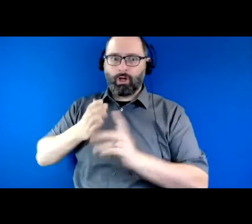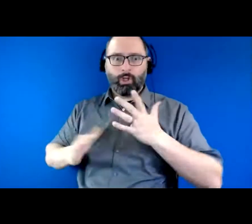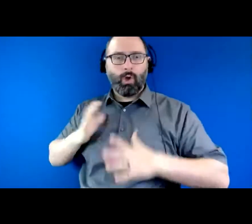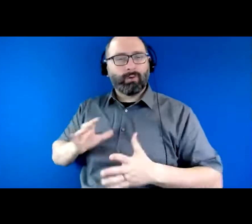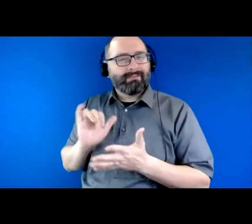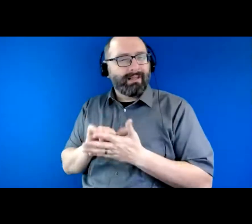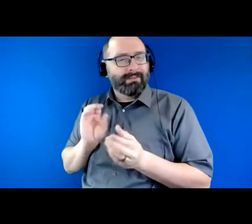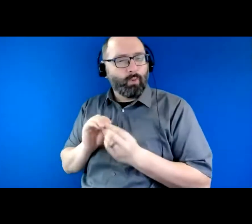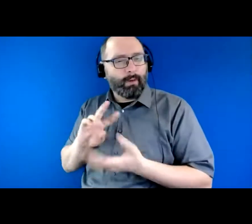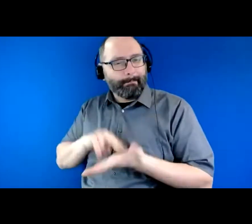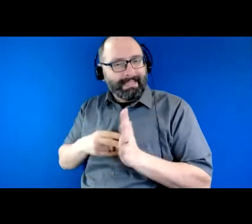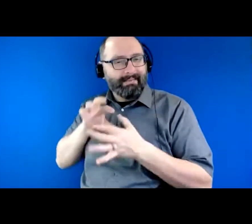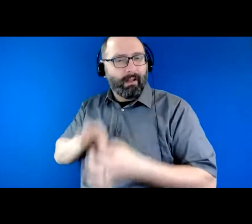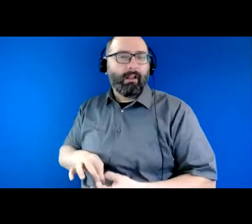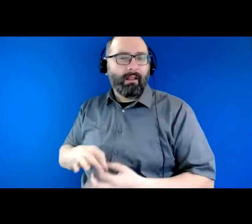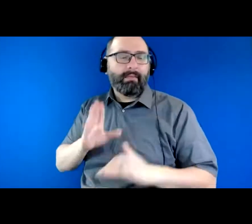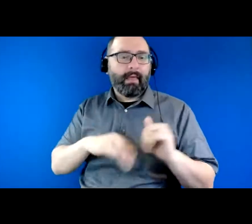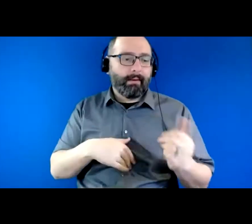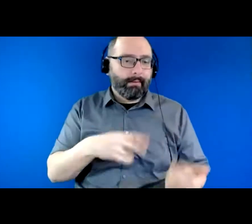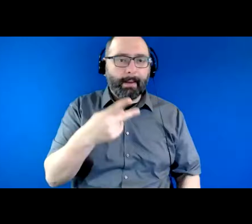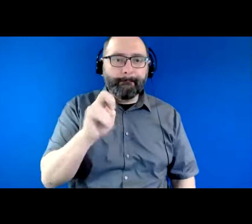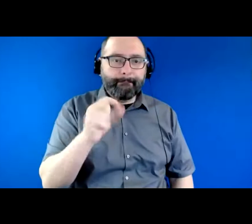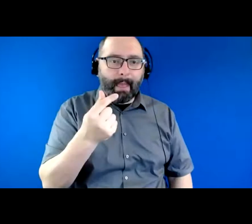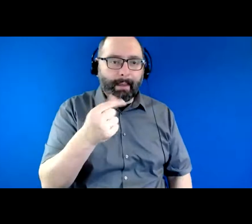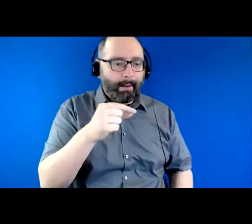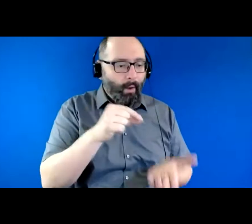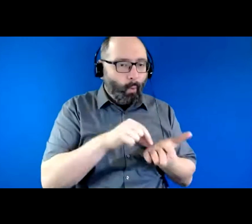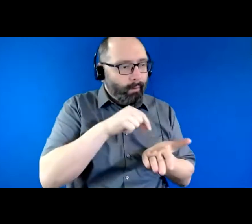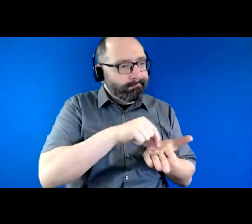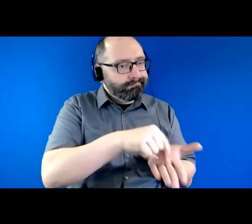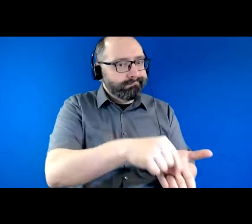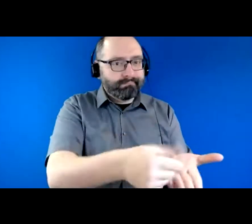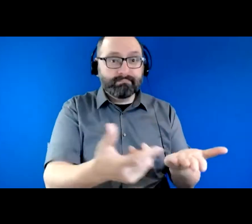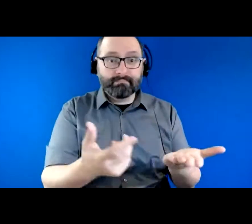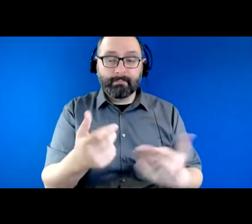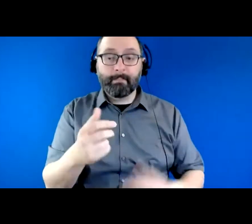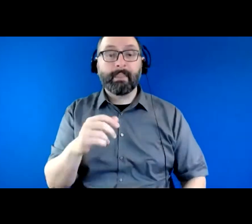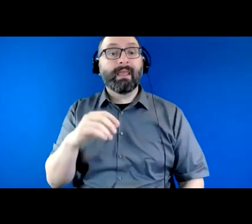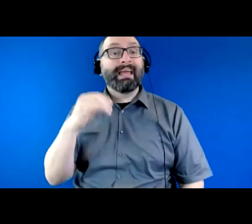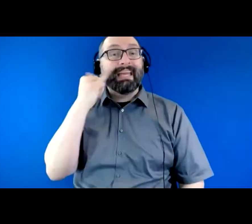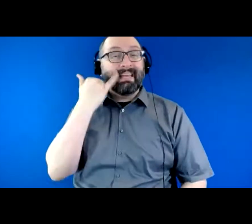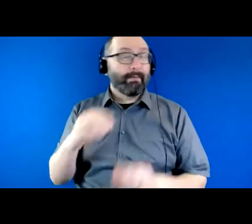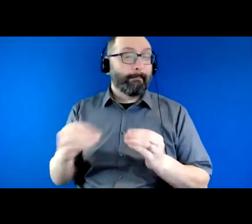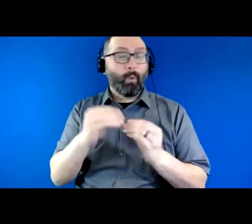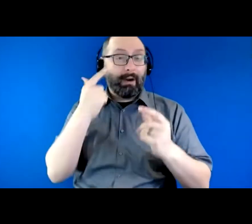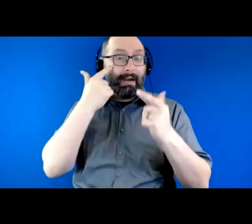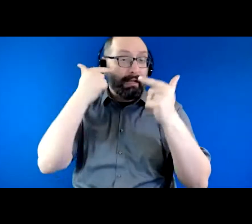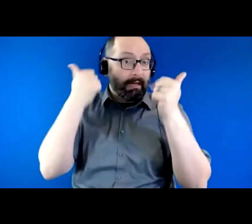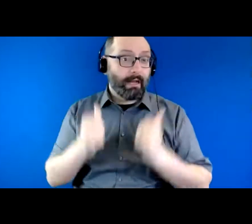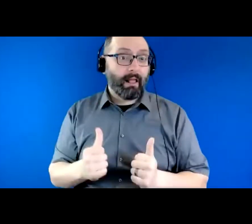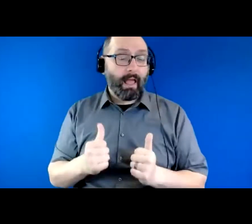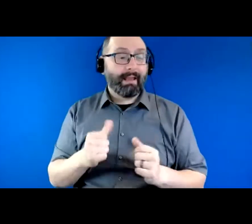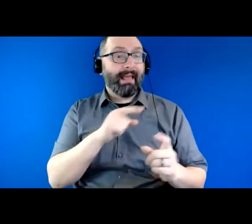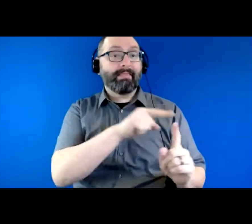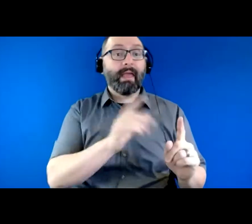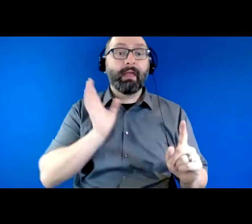the independence. So another example, so somebody's having more of a decline and they were very involved in